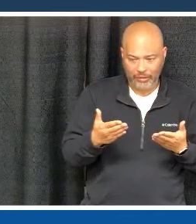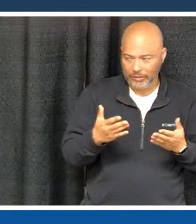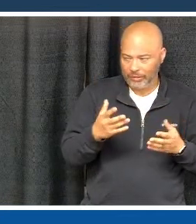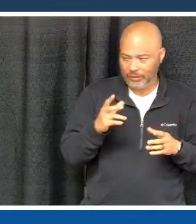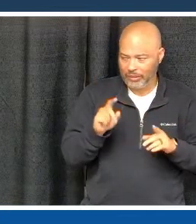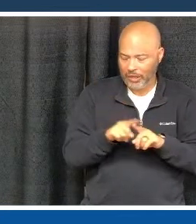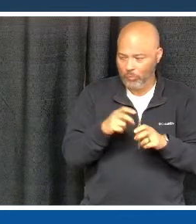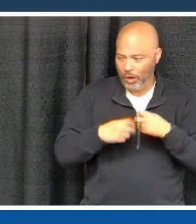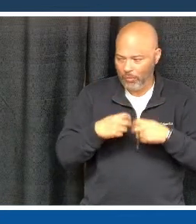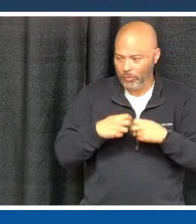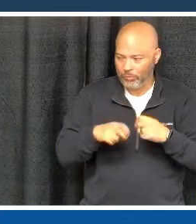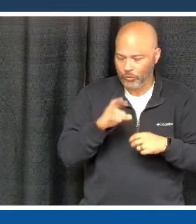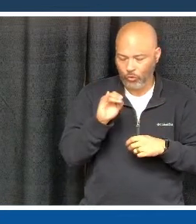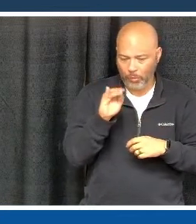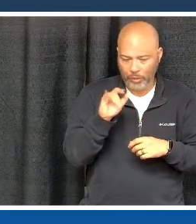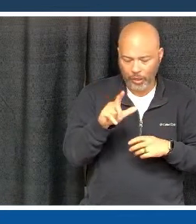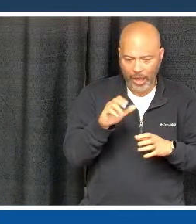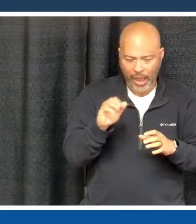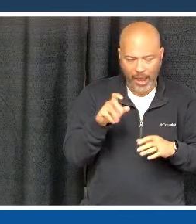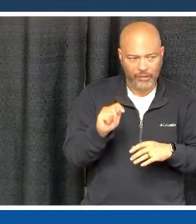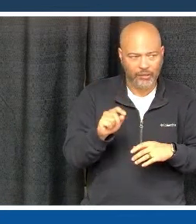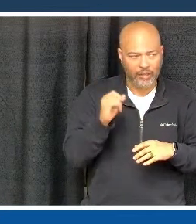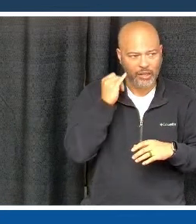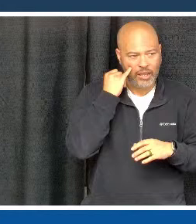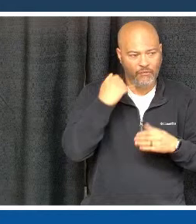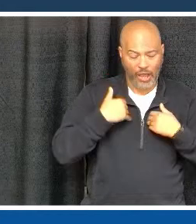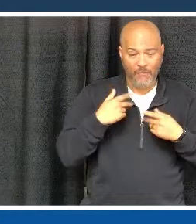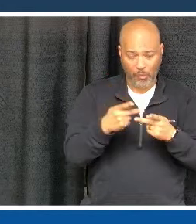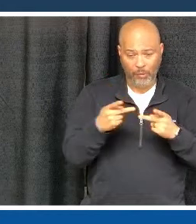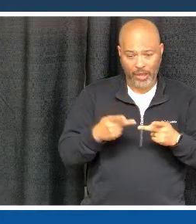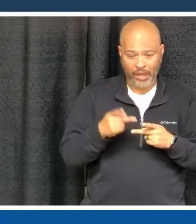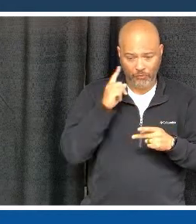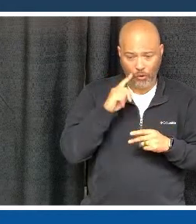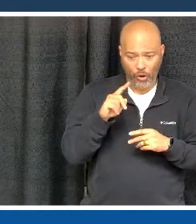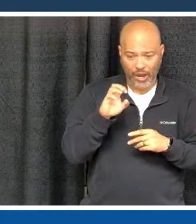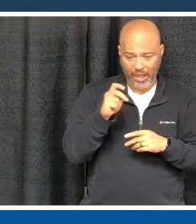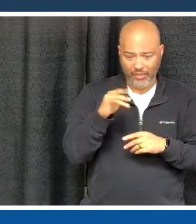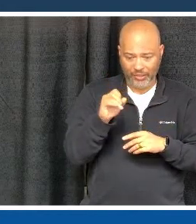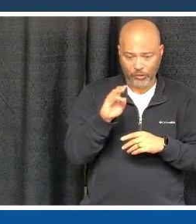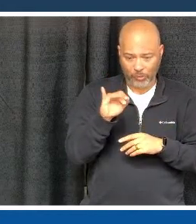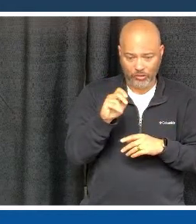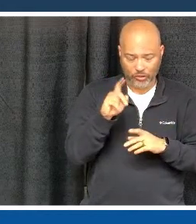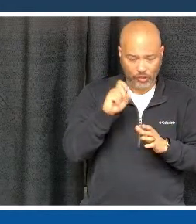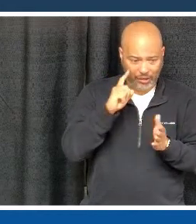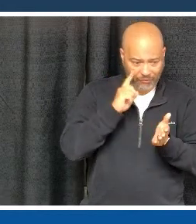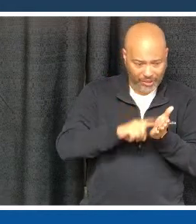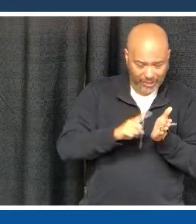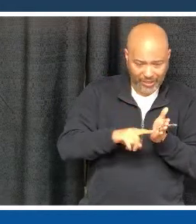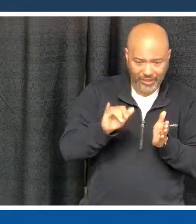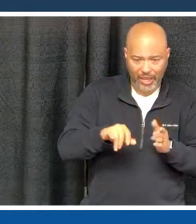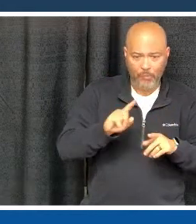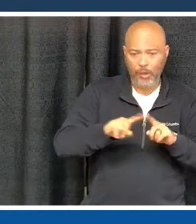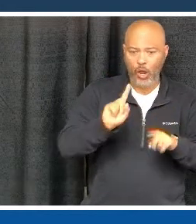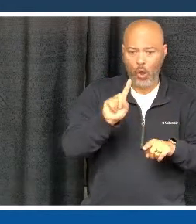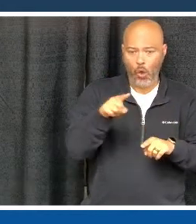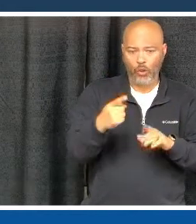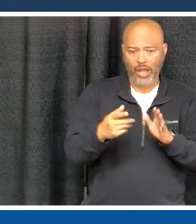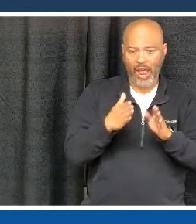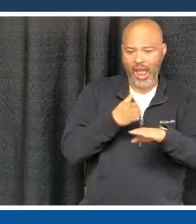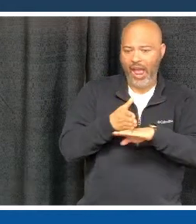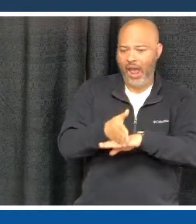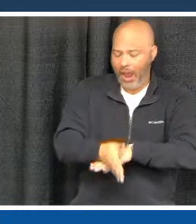Again, we think that there is a place for the Ethics Commission to investigate these types of things, but only once